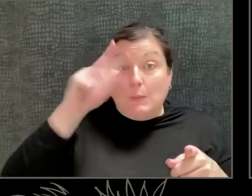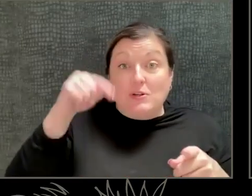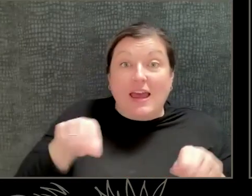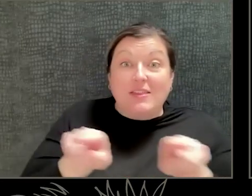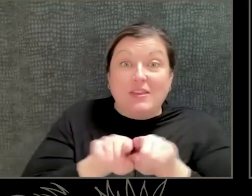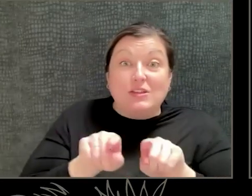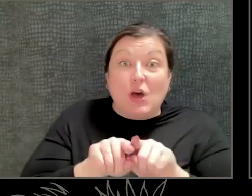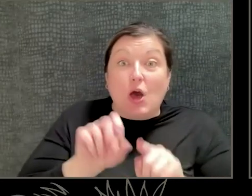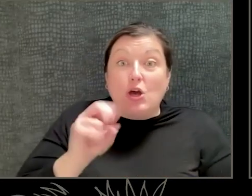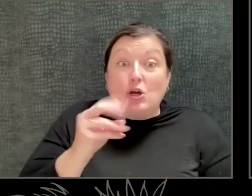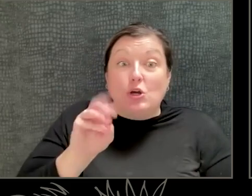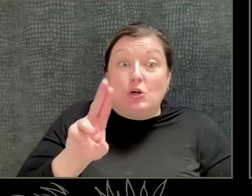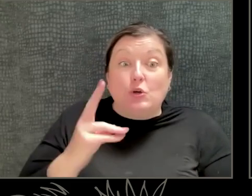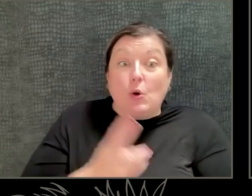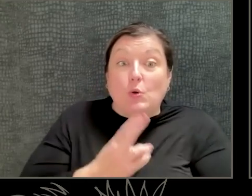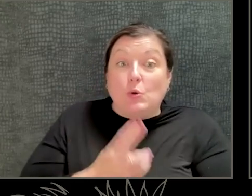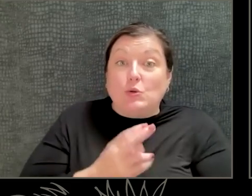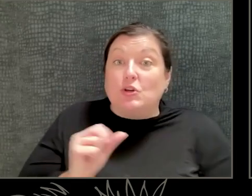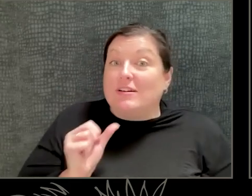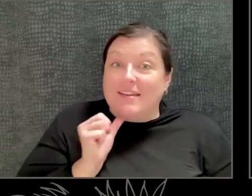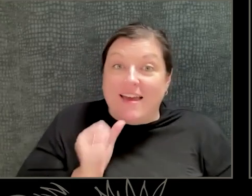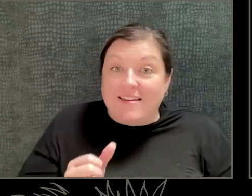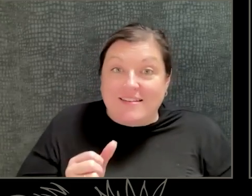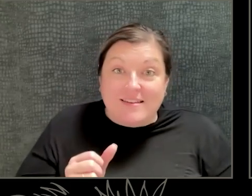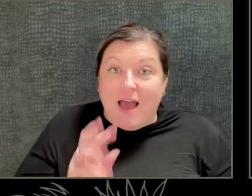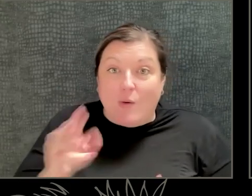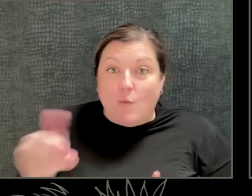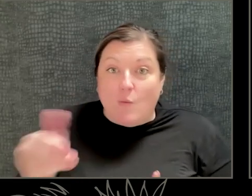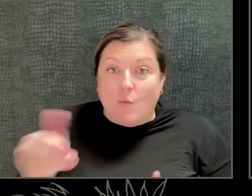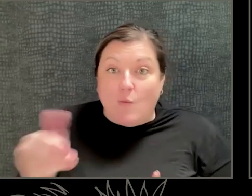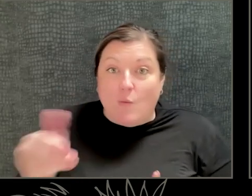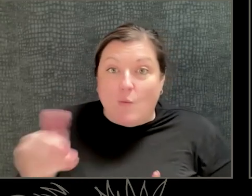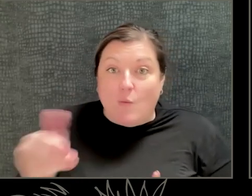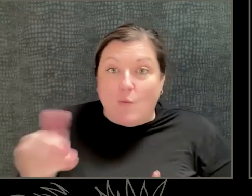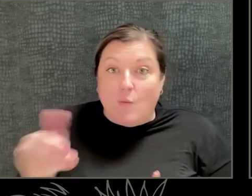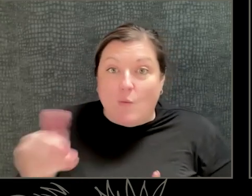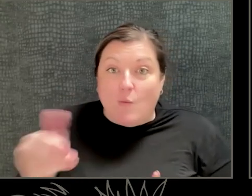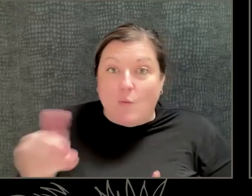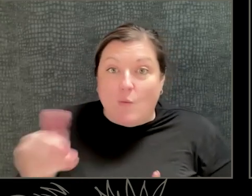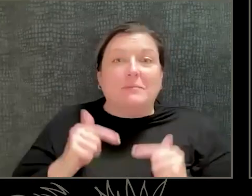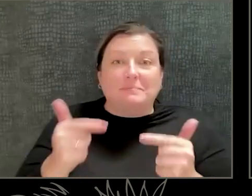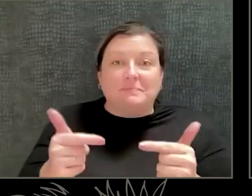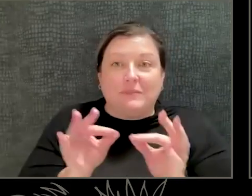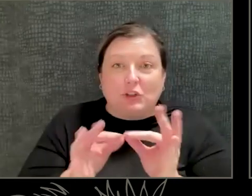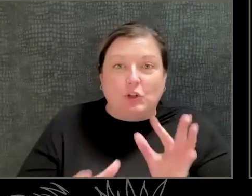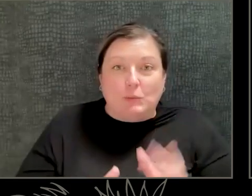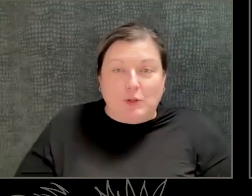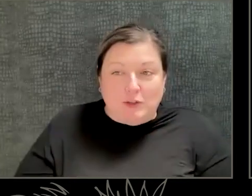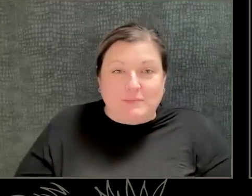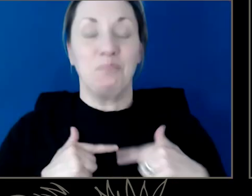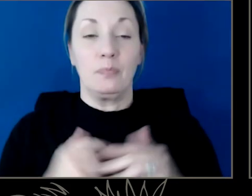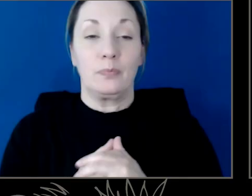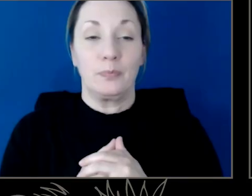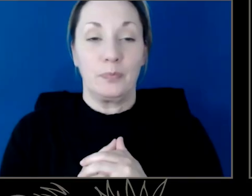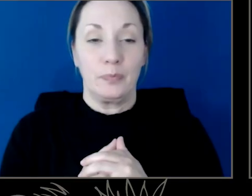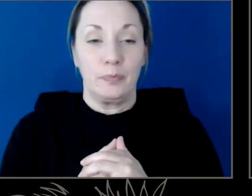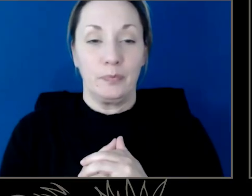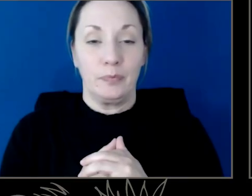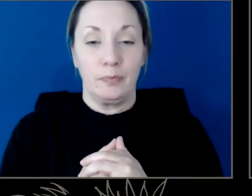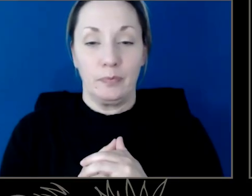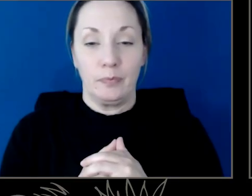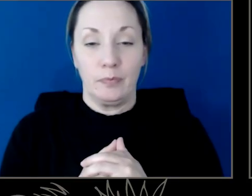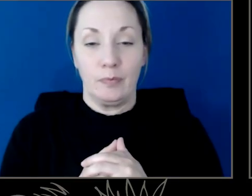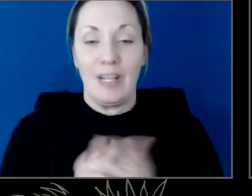show user and not welcome. But here we have user is a prop. So we have user as a prop on this component because